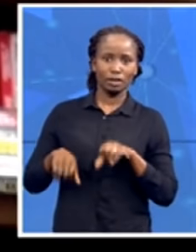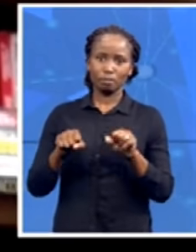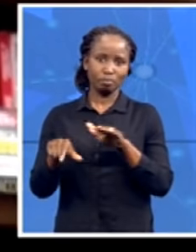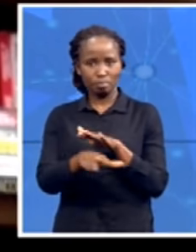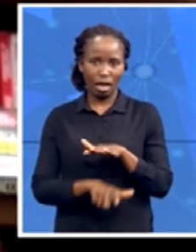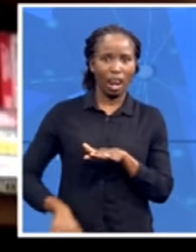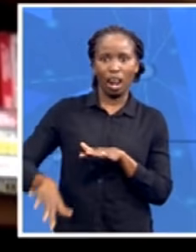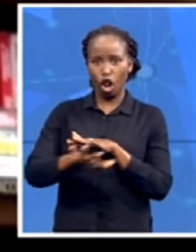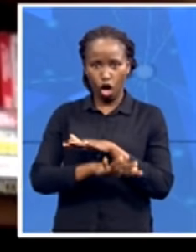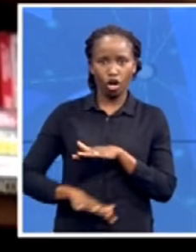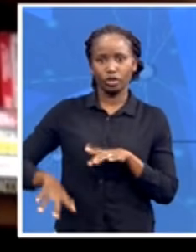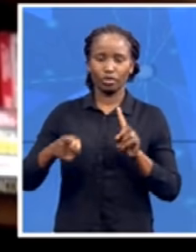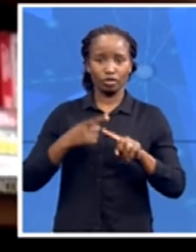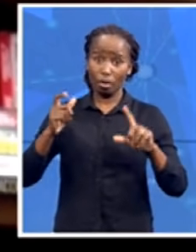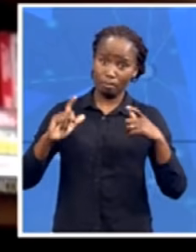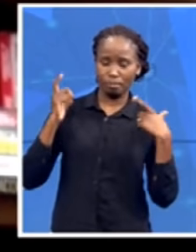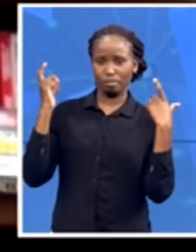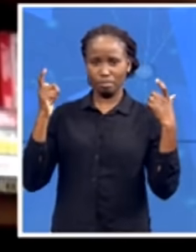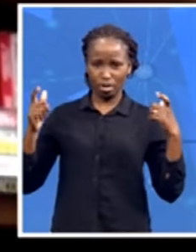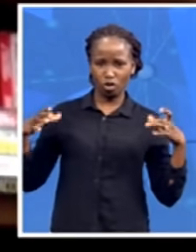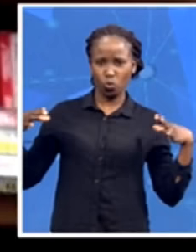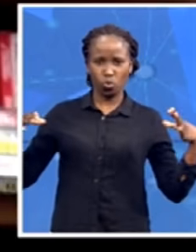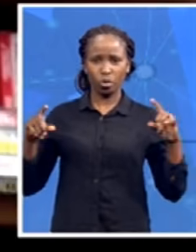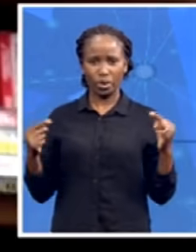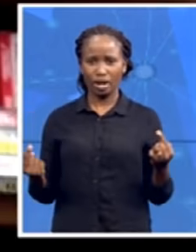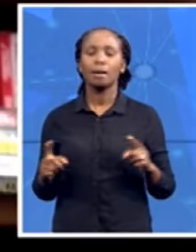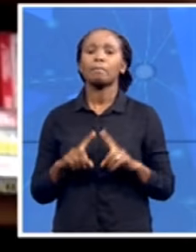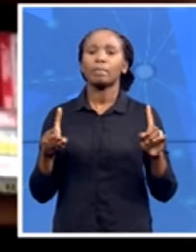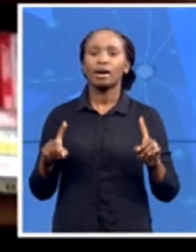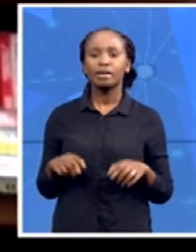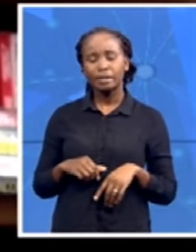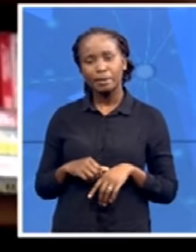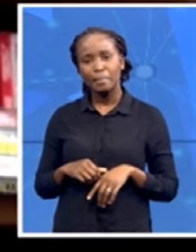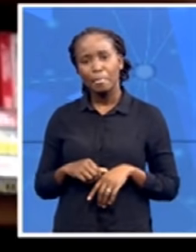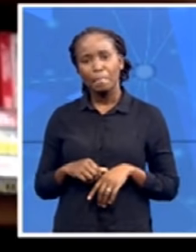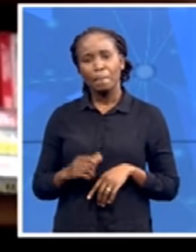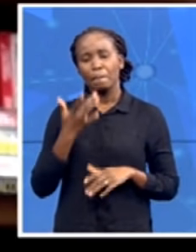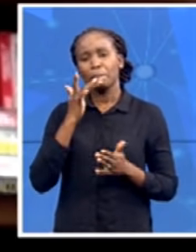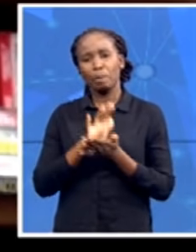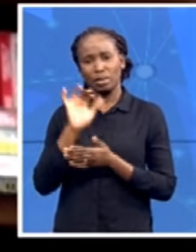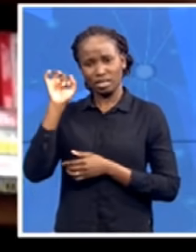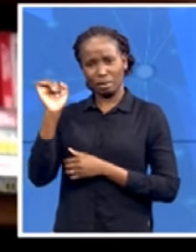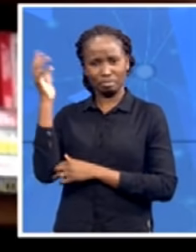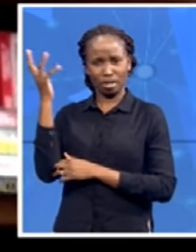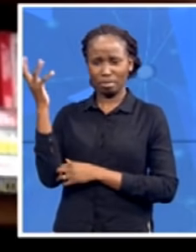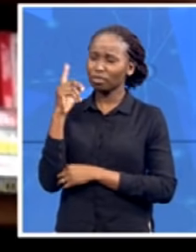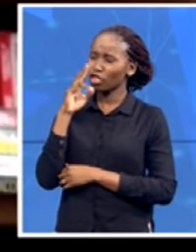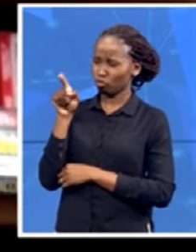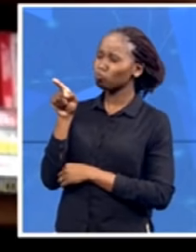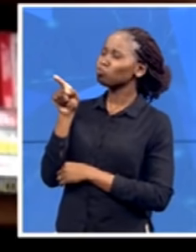scale. But on the whole, I think the manifesto stands out. I think it's a very good